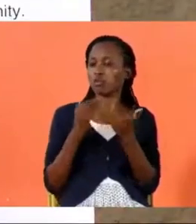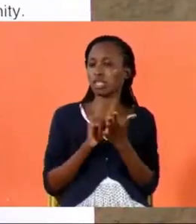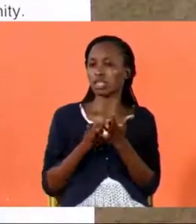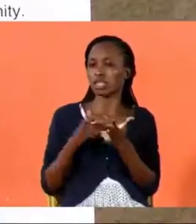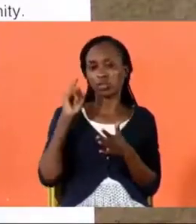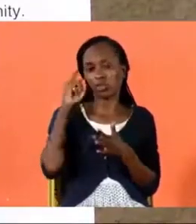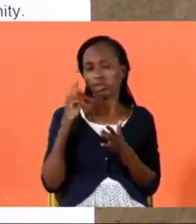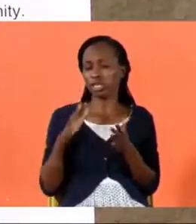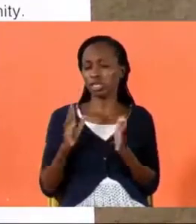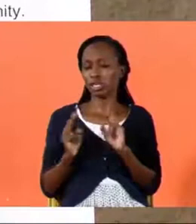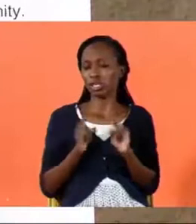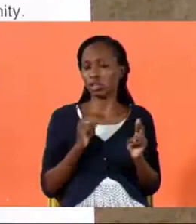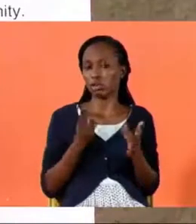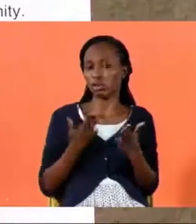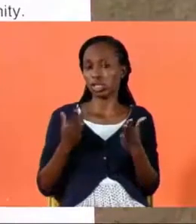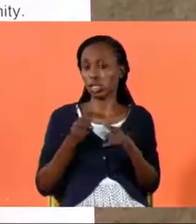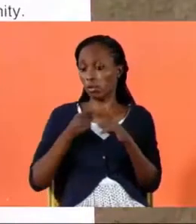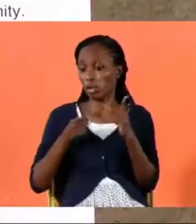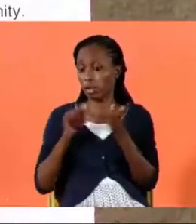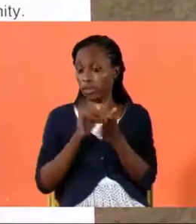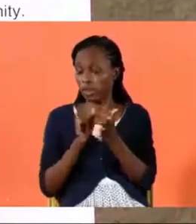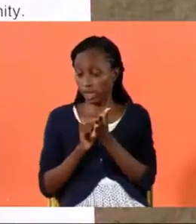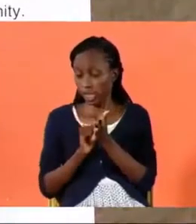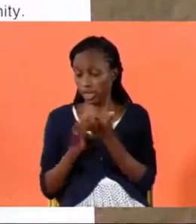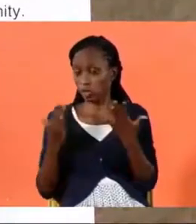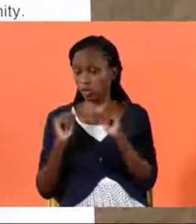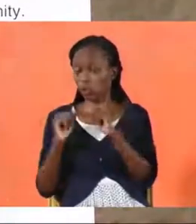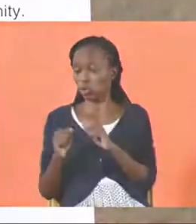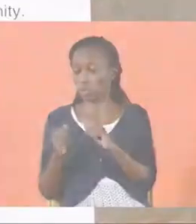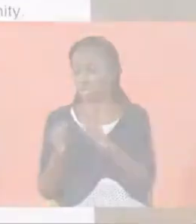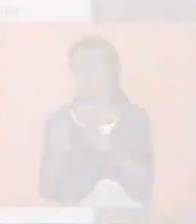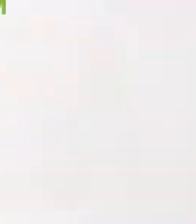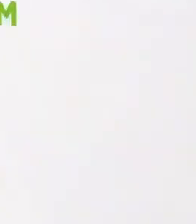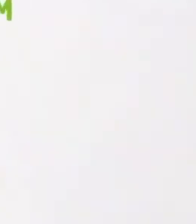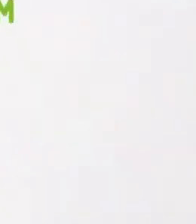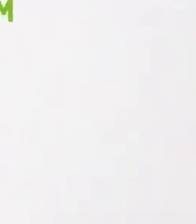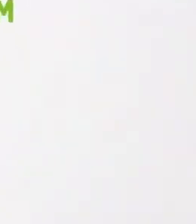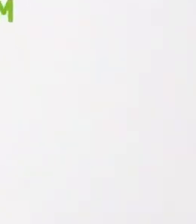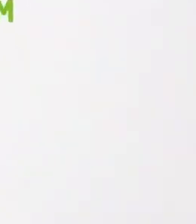business jargon are really, I think, the sources for the beginnings of really important stories.